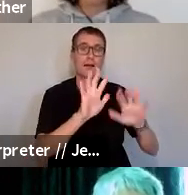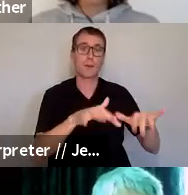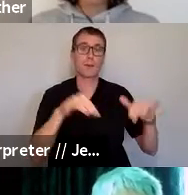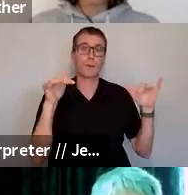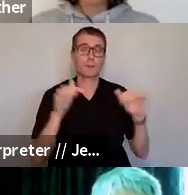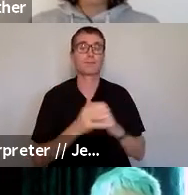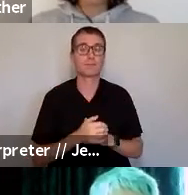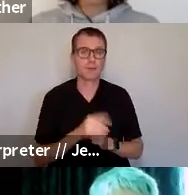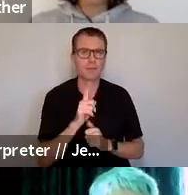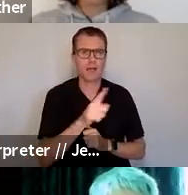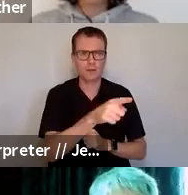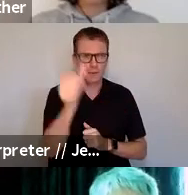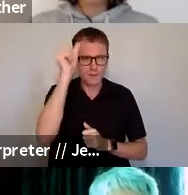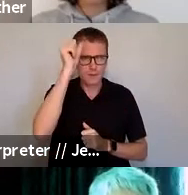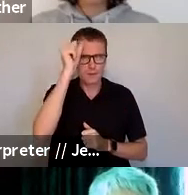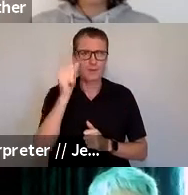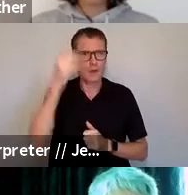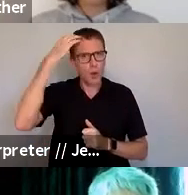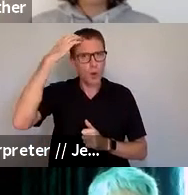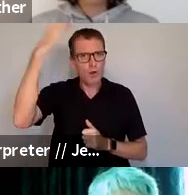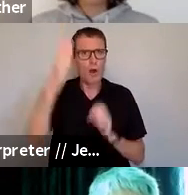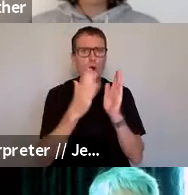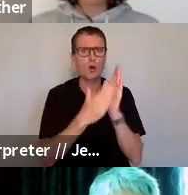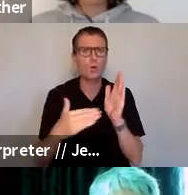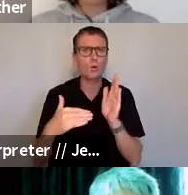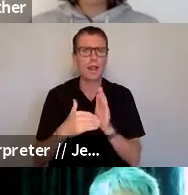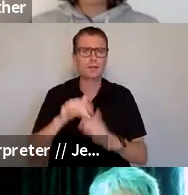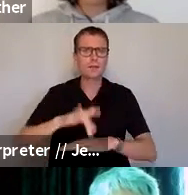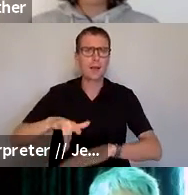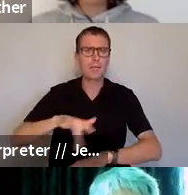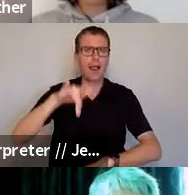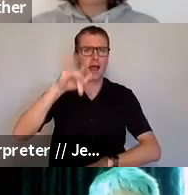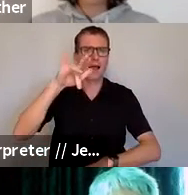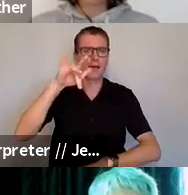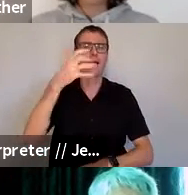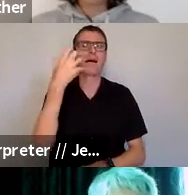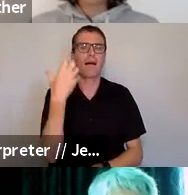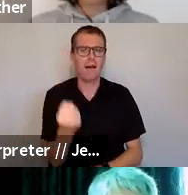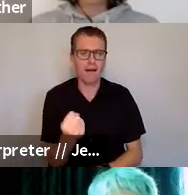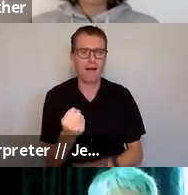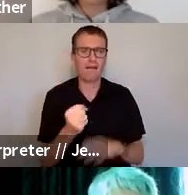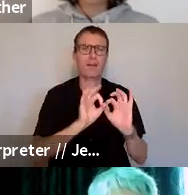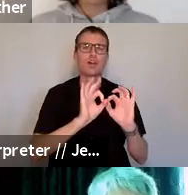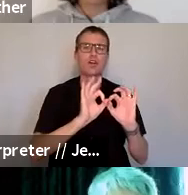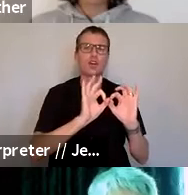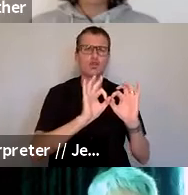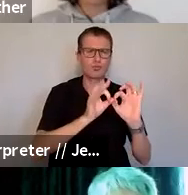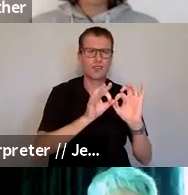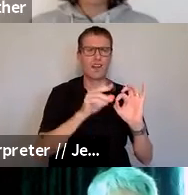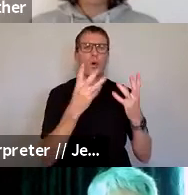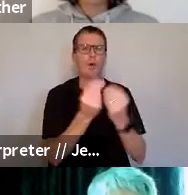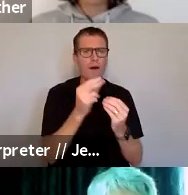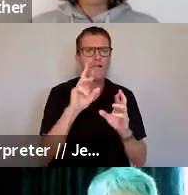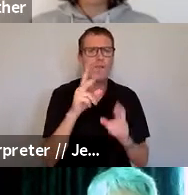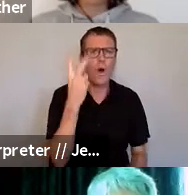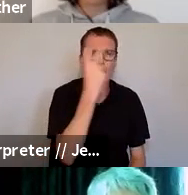a performance, an interpreted performance, an audio described performance of ballet,